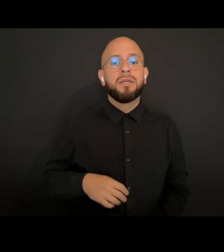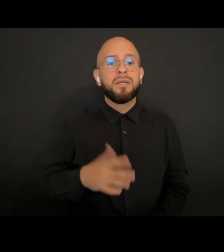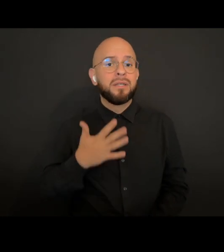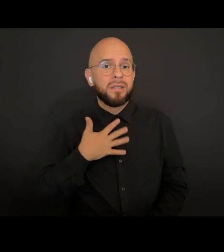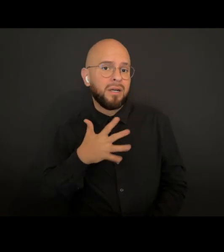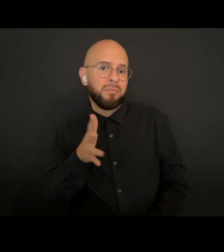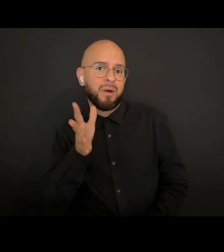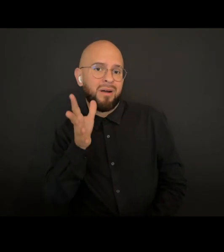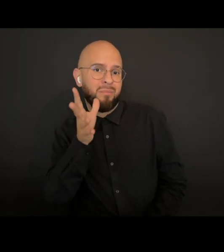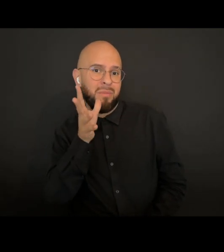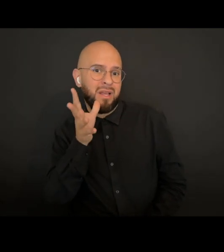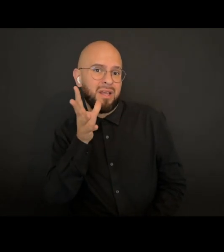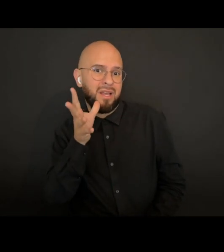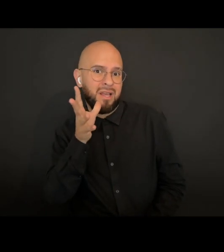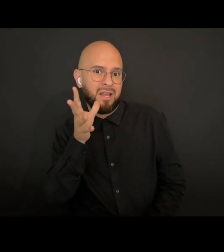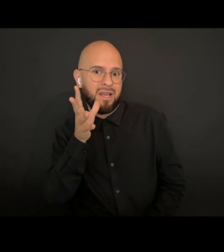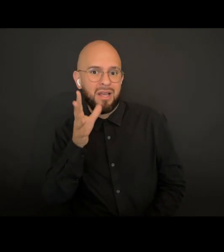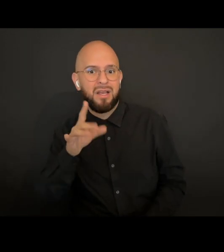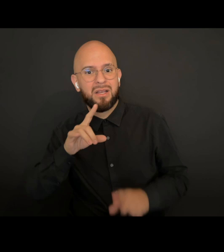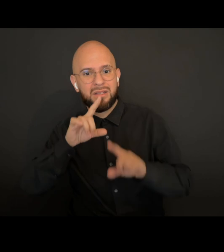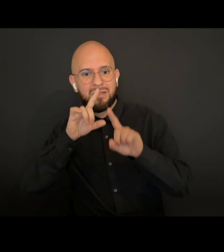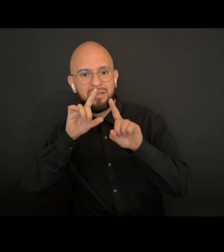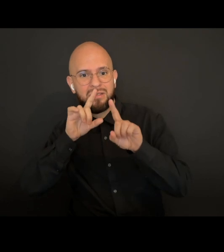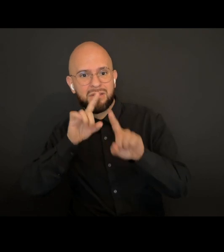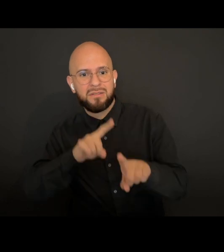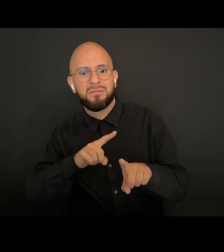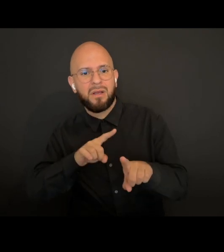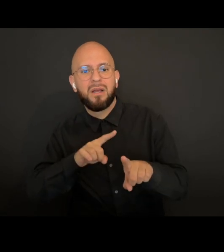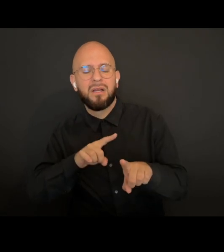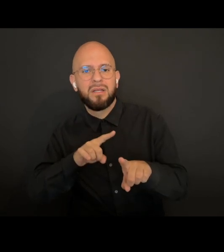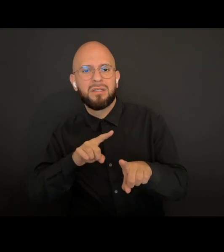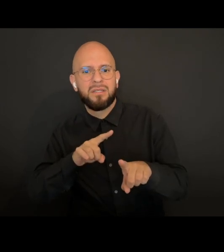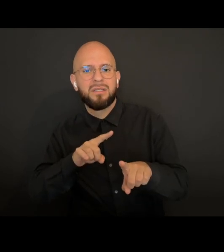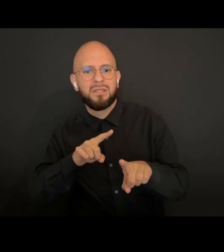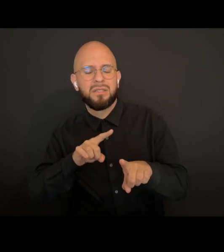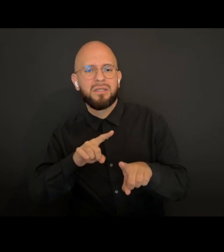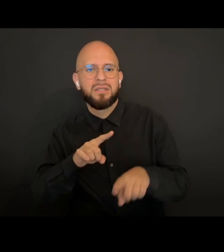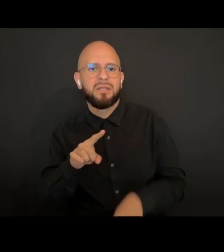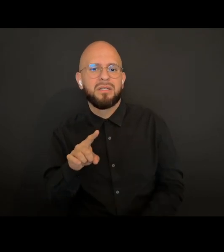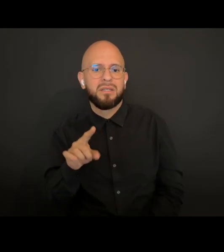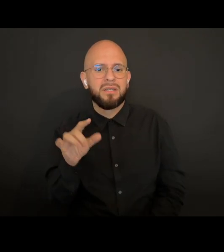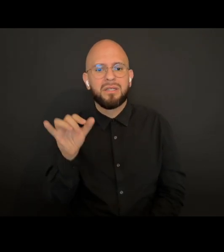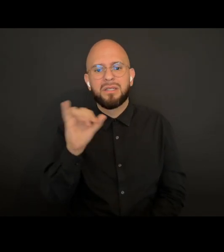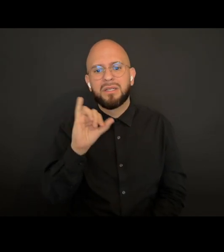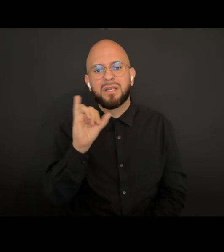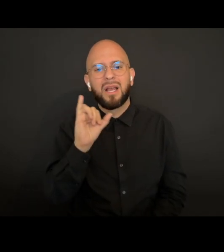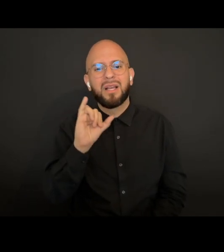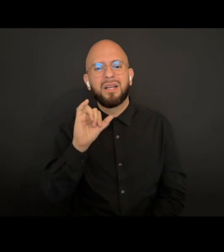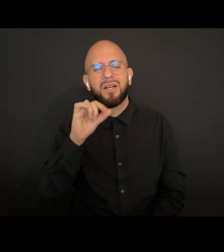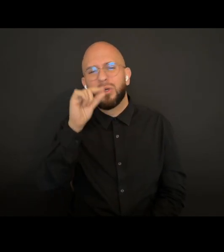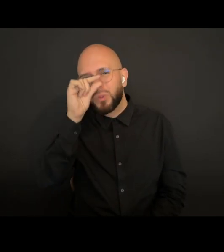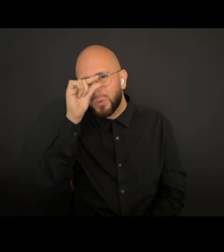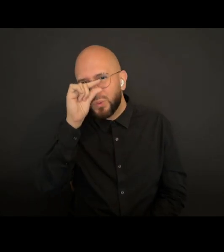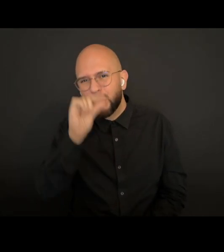My mother responded like a